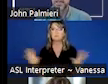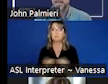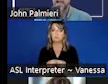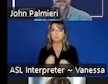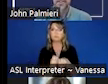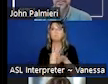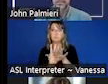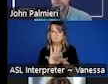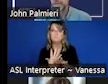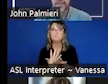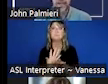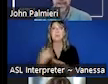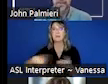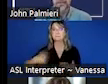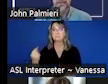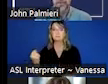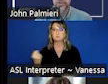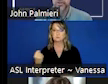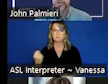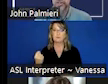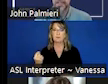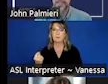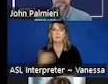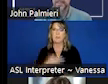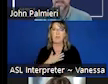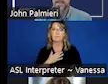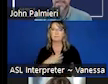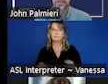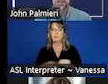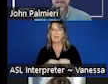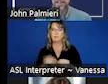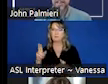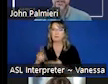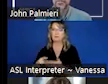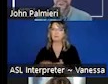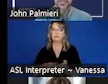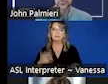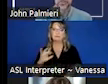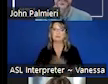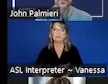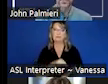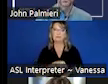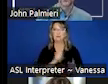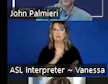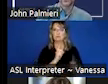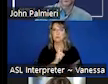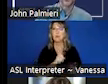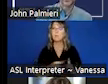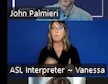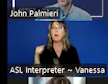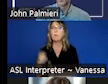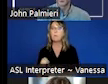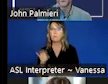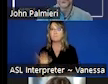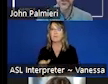session next Tuesday. I'm happy to throw the registration link in the chat here, but this is really intended to be kind of